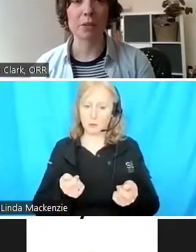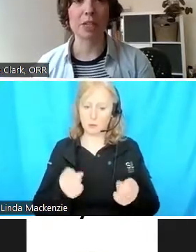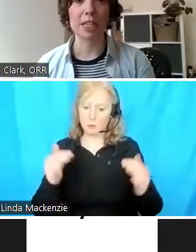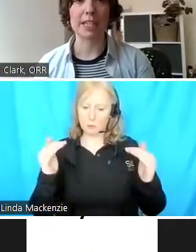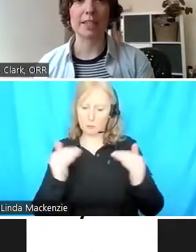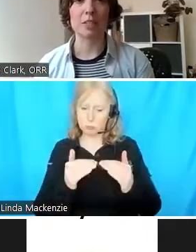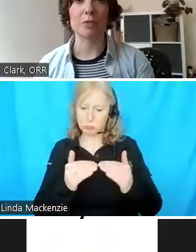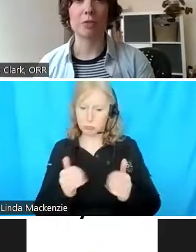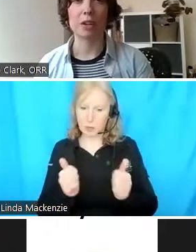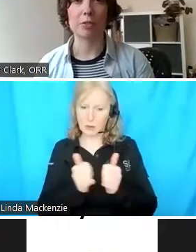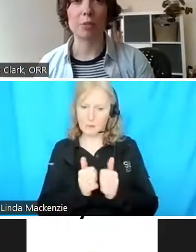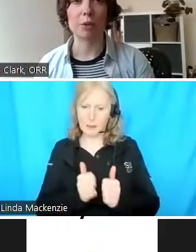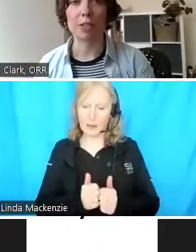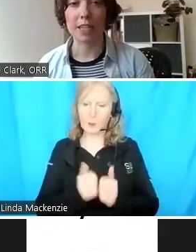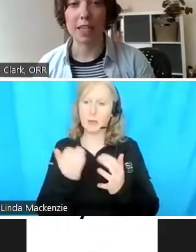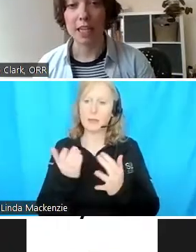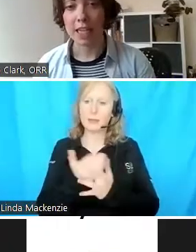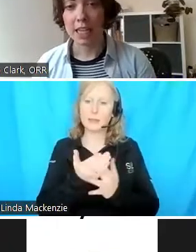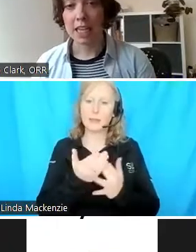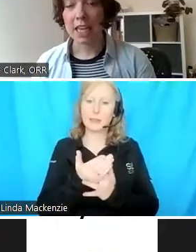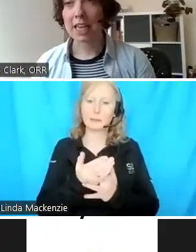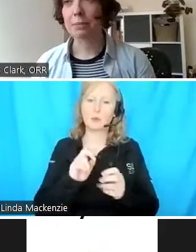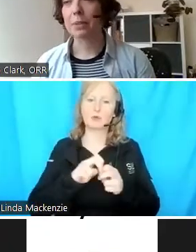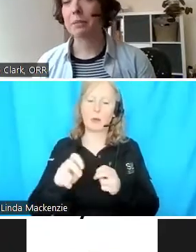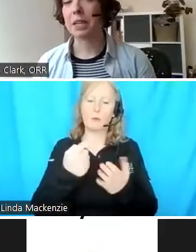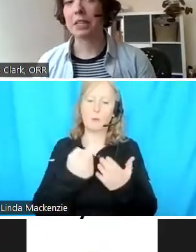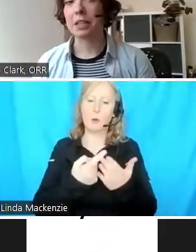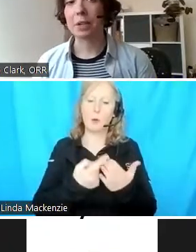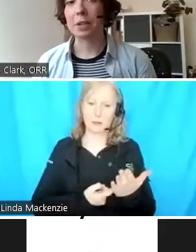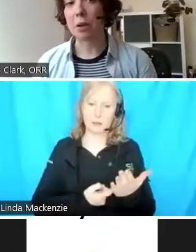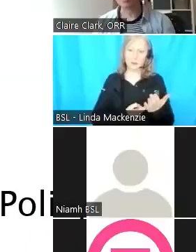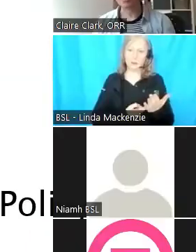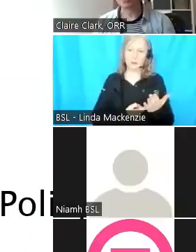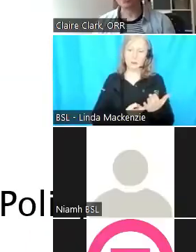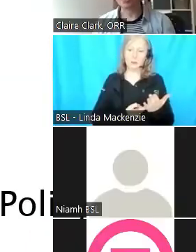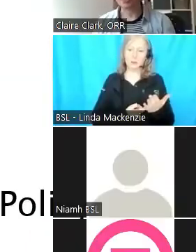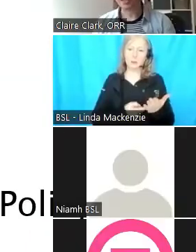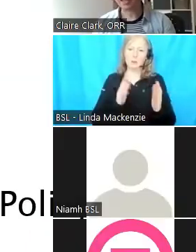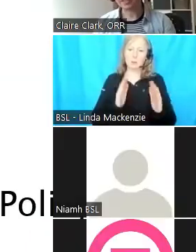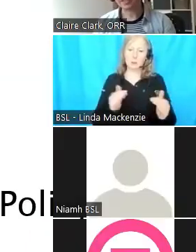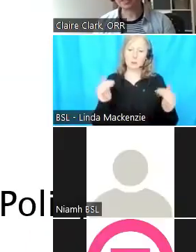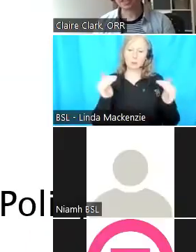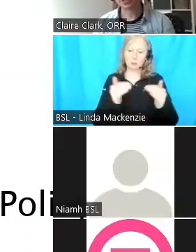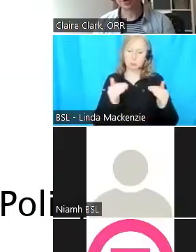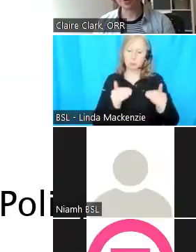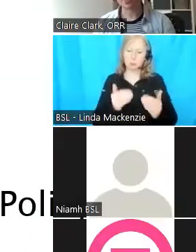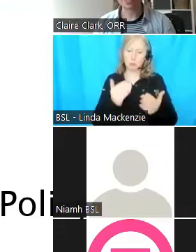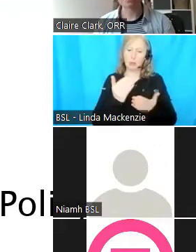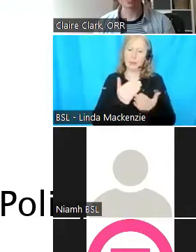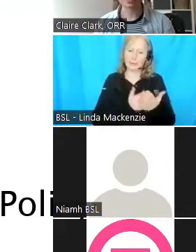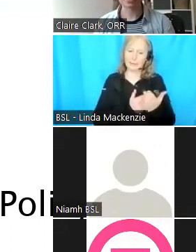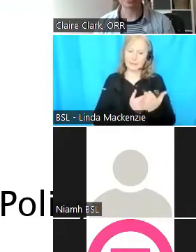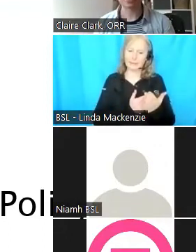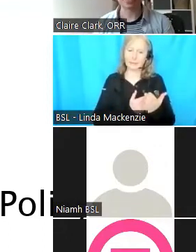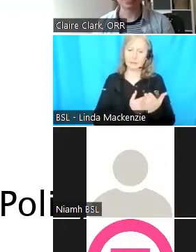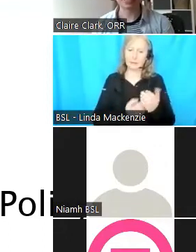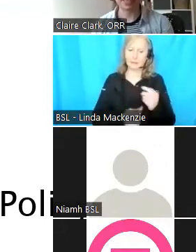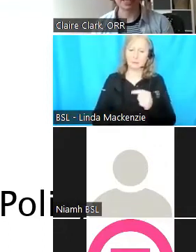something called an accessible travel policy, and that must meet the requirements of our guidance. So way back